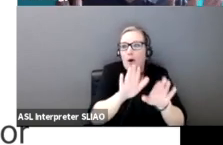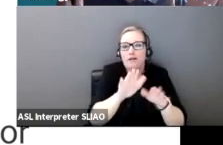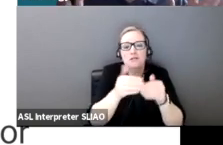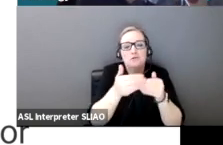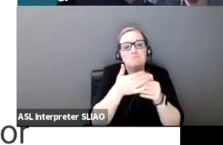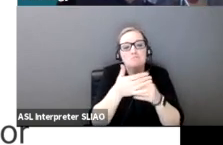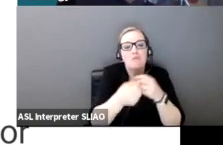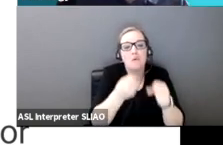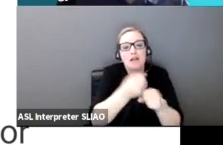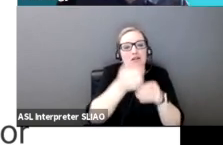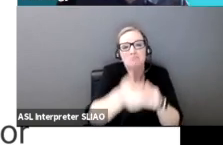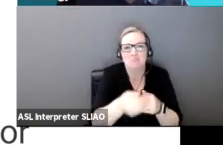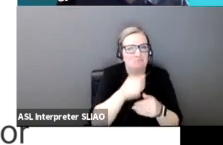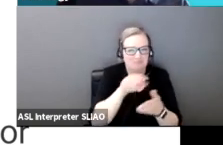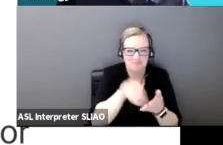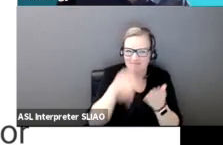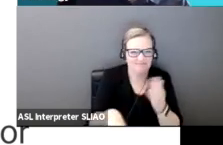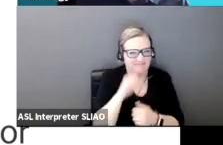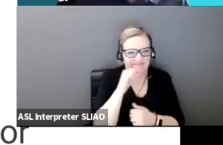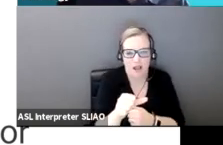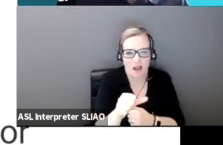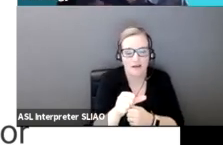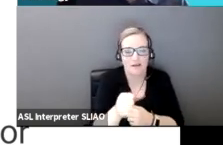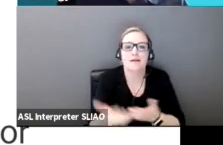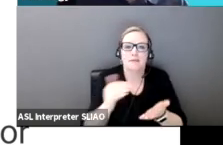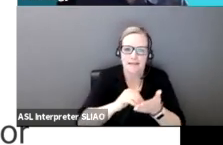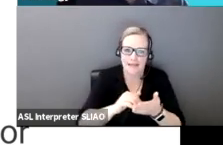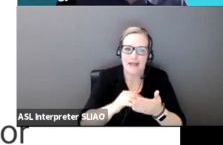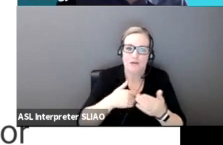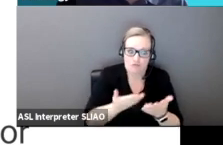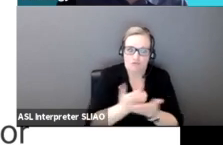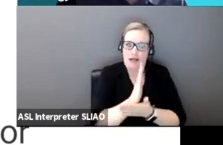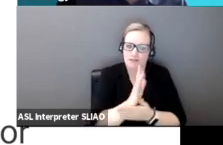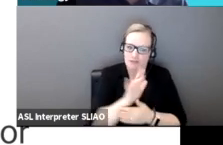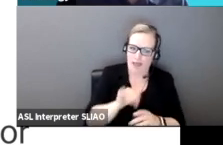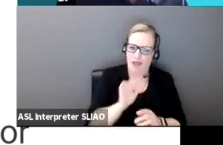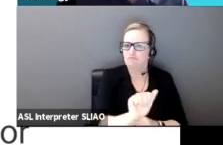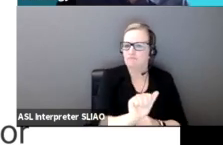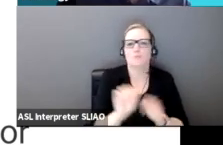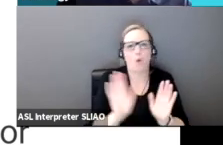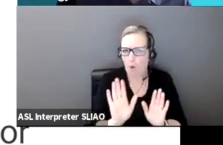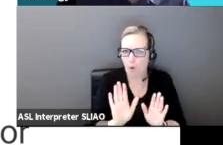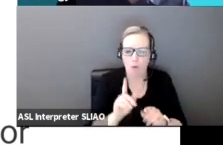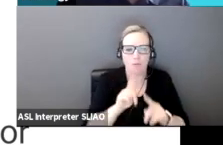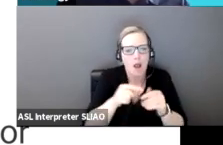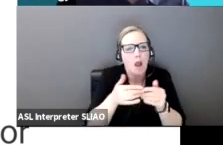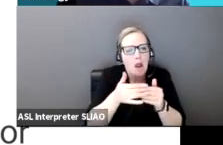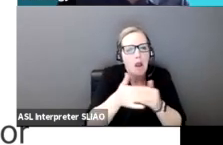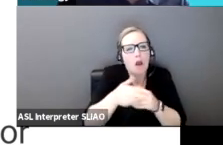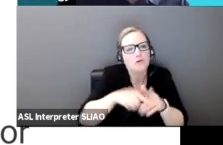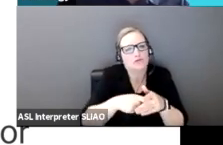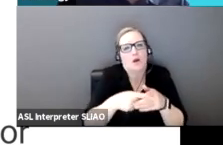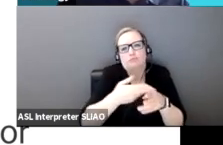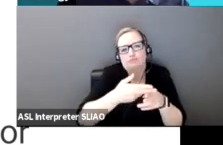but it provides you with a starting point. And then once you've proven out the invention, then you can file a